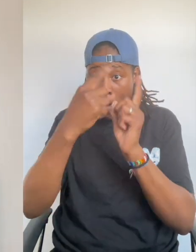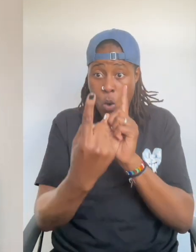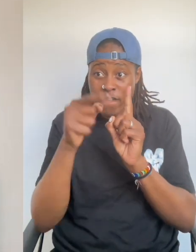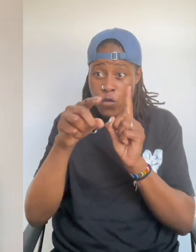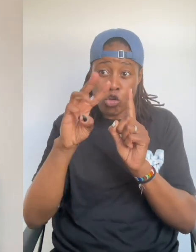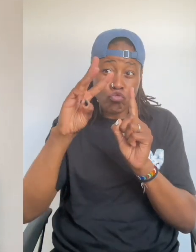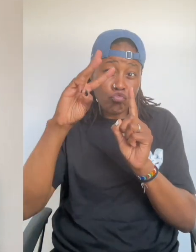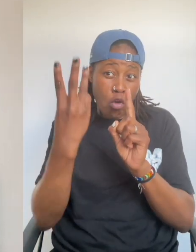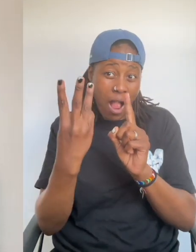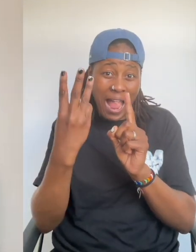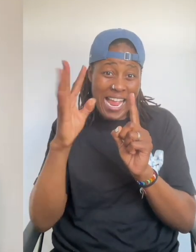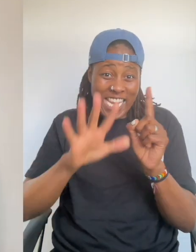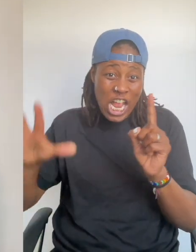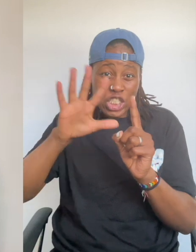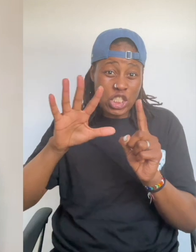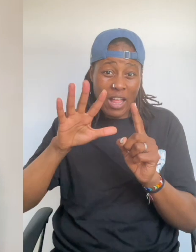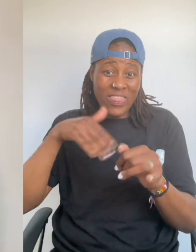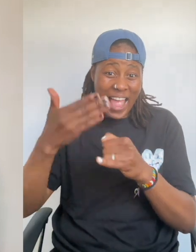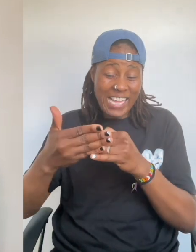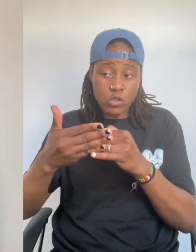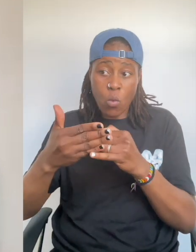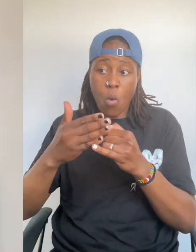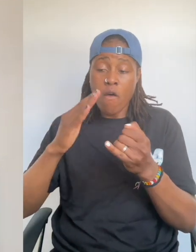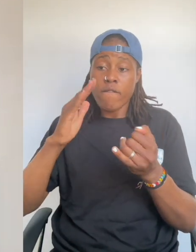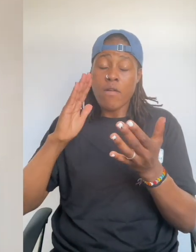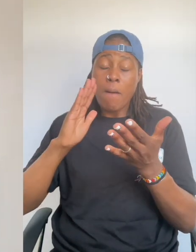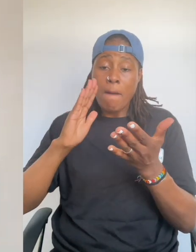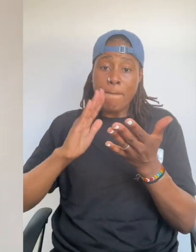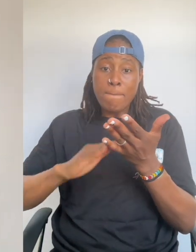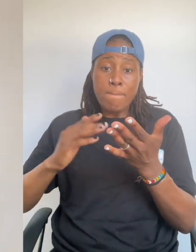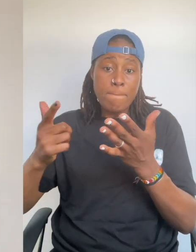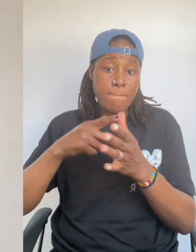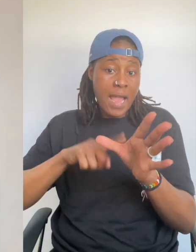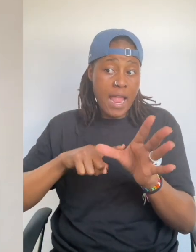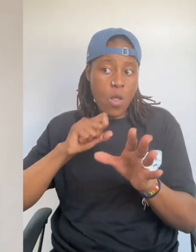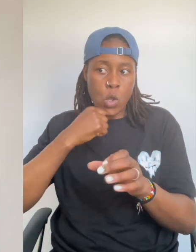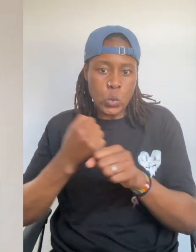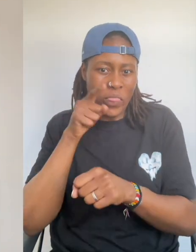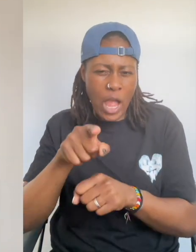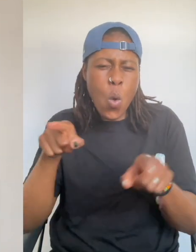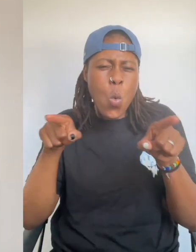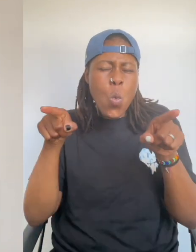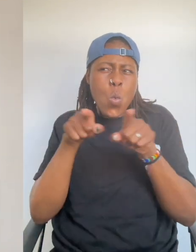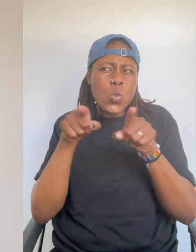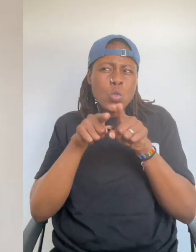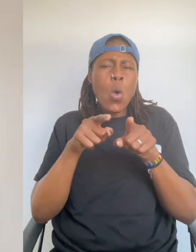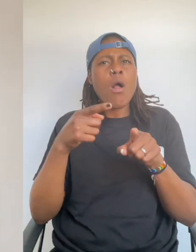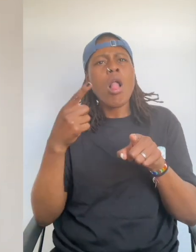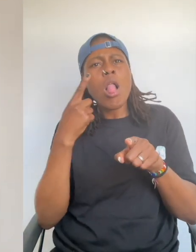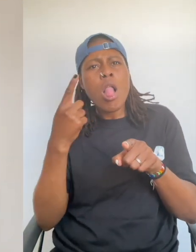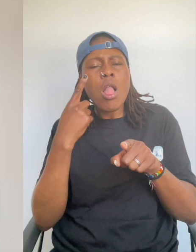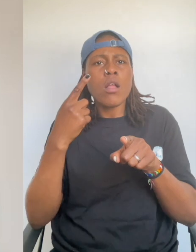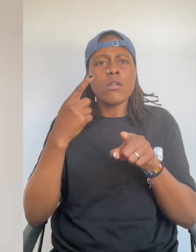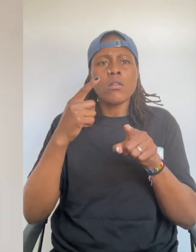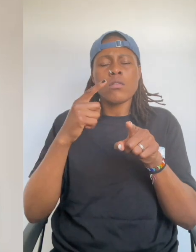this month, then I'll be doing that. And then, yeah, Worlds, potentially Winter Box Cup, because I've not done that tournament yet, and it would